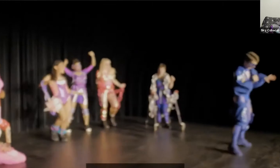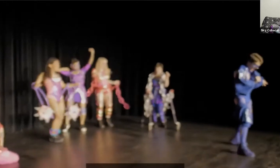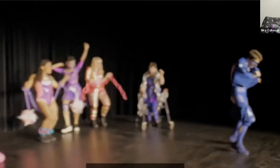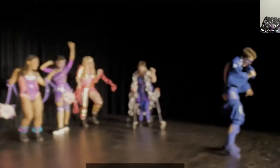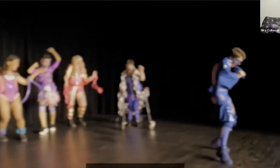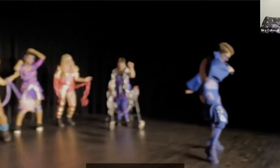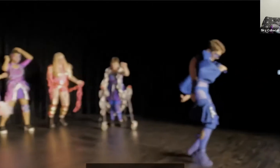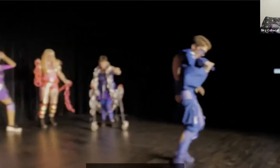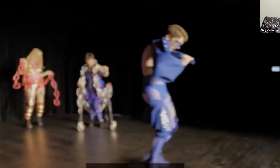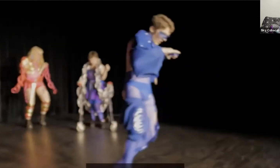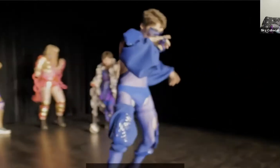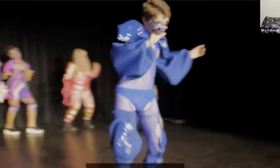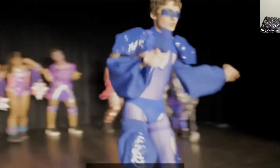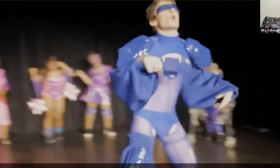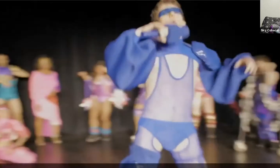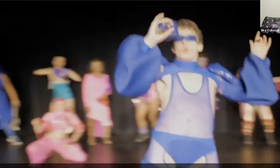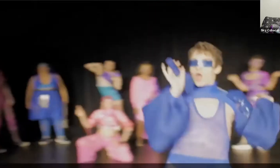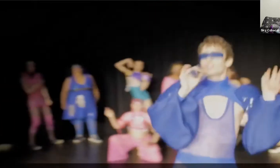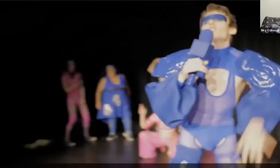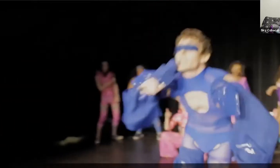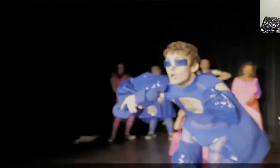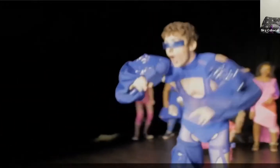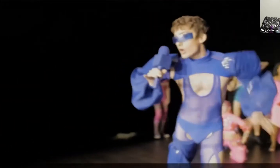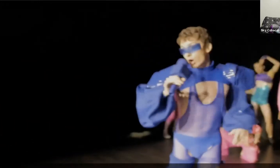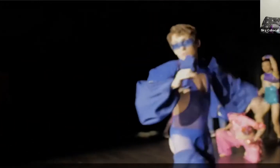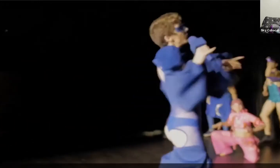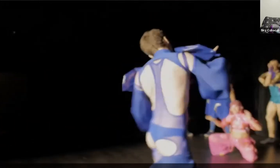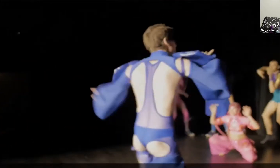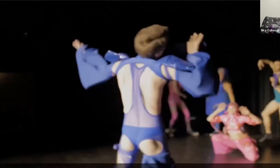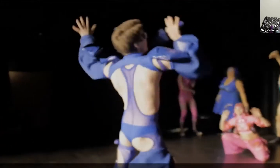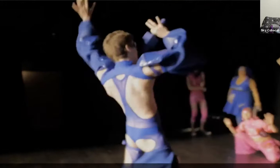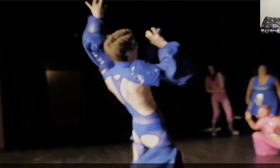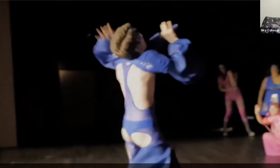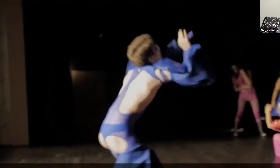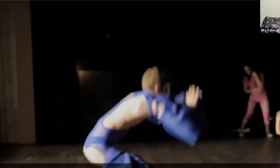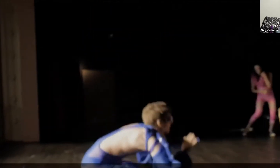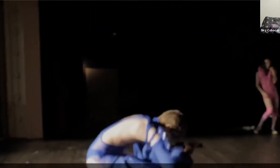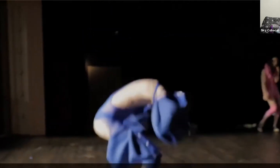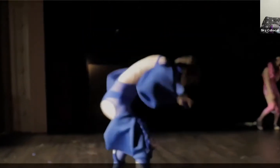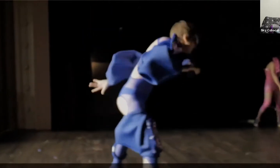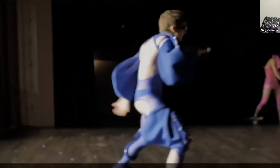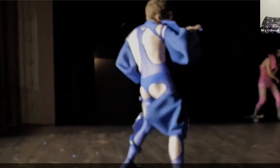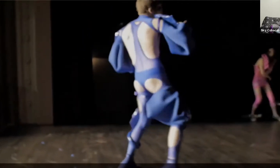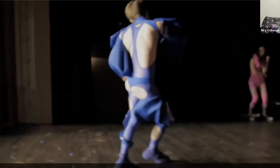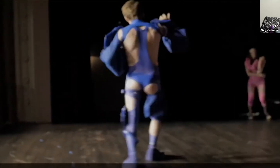needs. Access, bitch, we'll cause a scene, cause some trouble, she'll be there on the double,